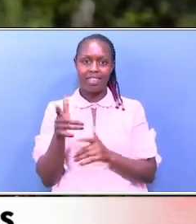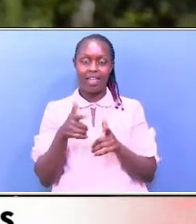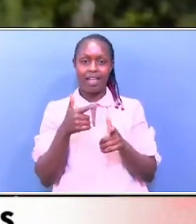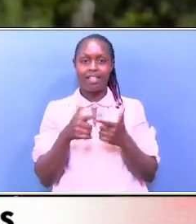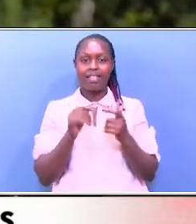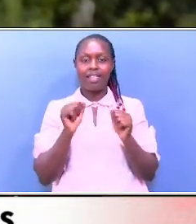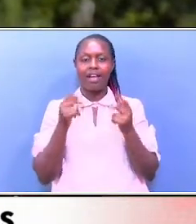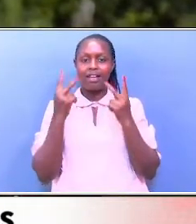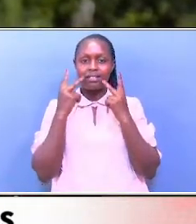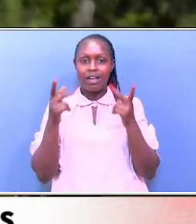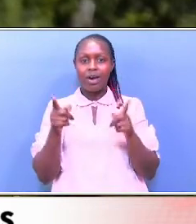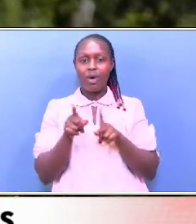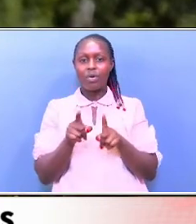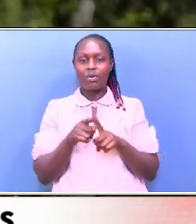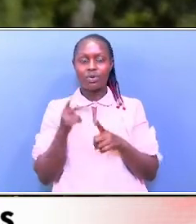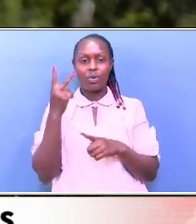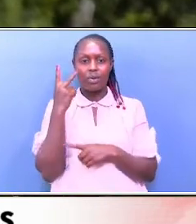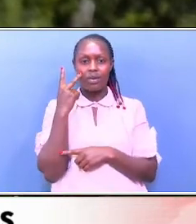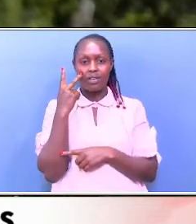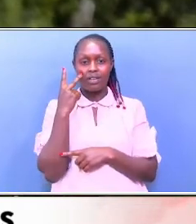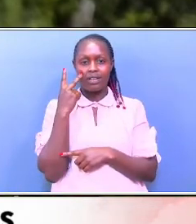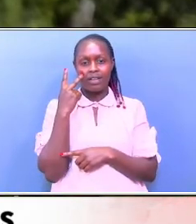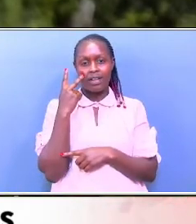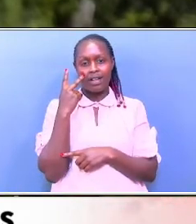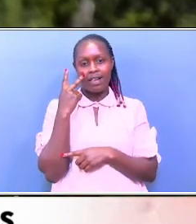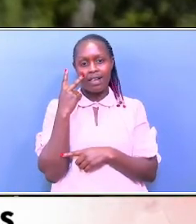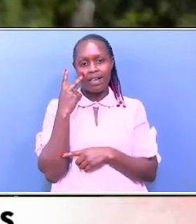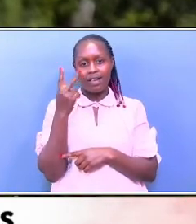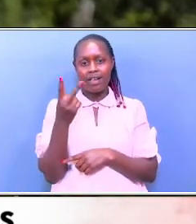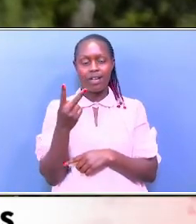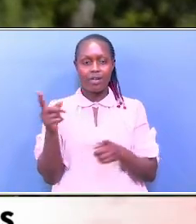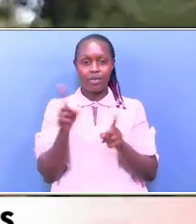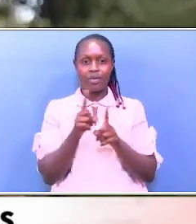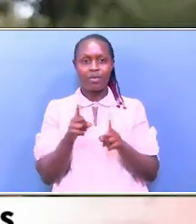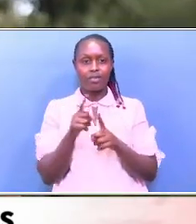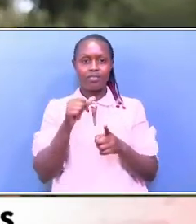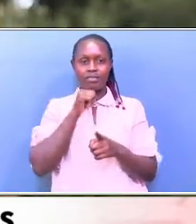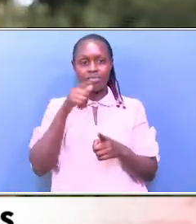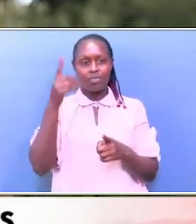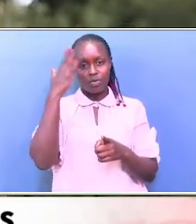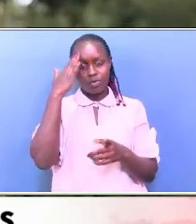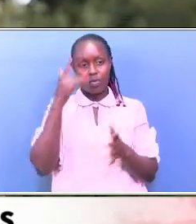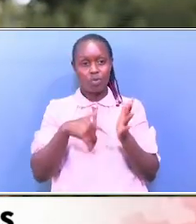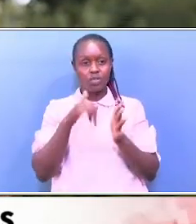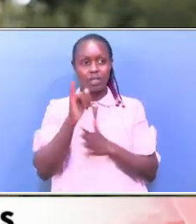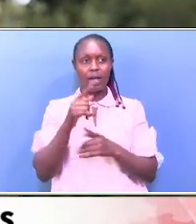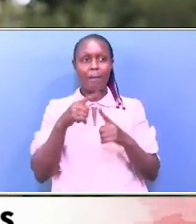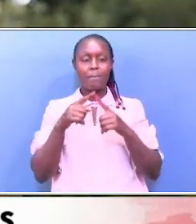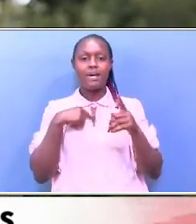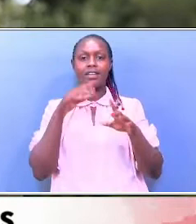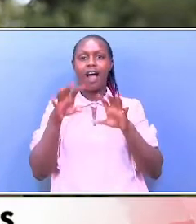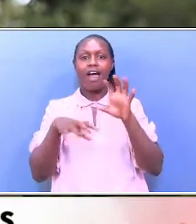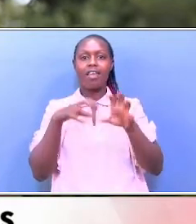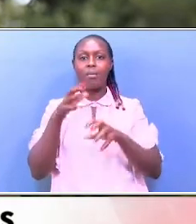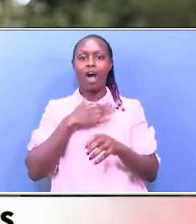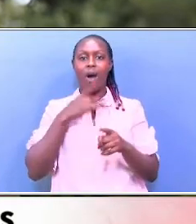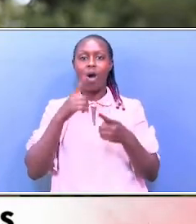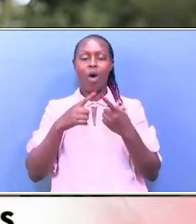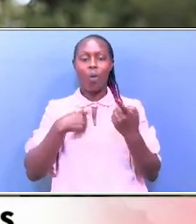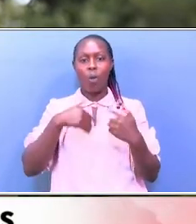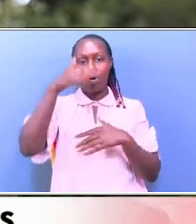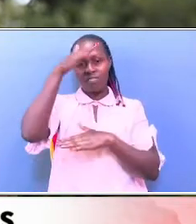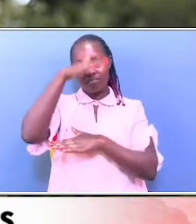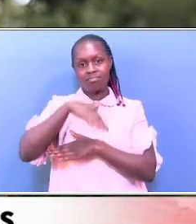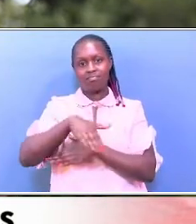Na watu hakuna hapa wana achese na hiyo nini? Mnyama yetu ni ndofu. Kwanza